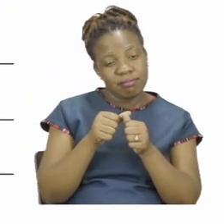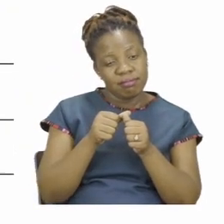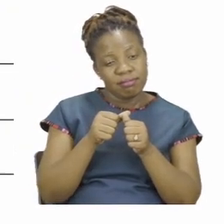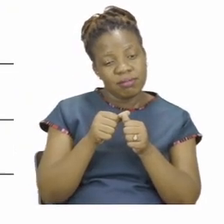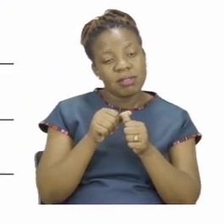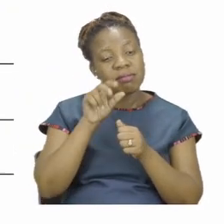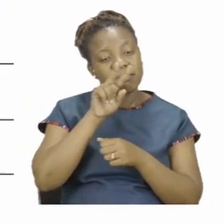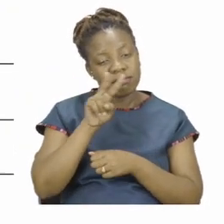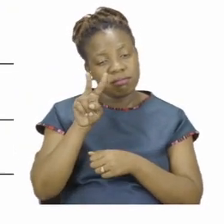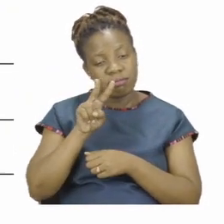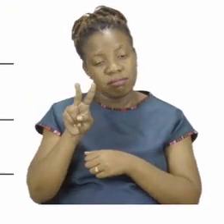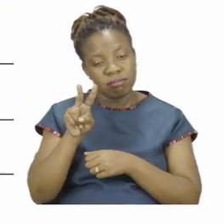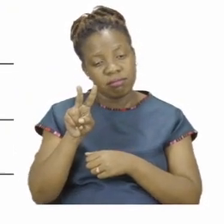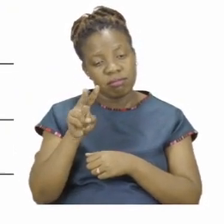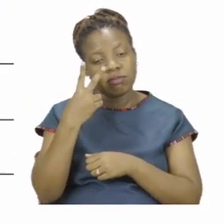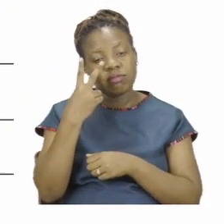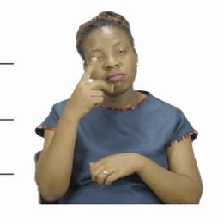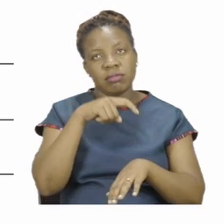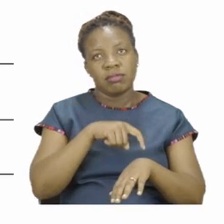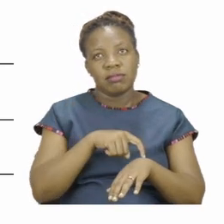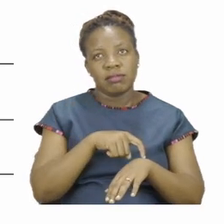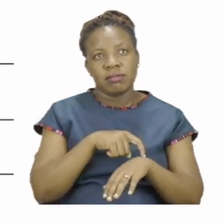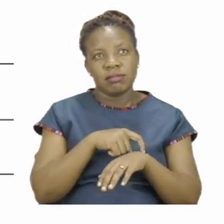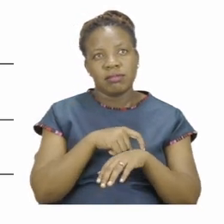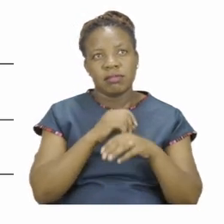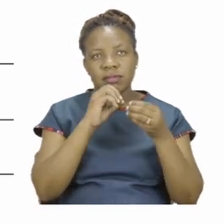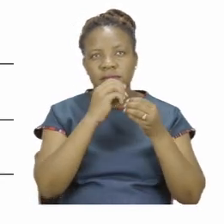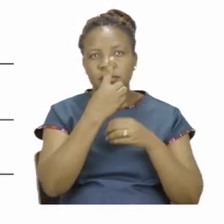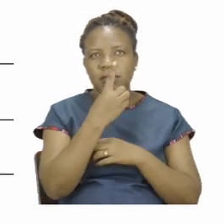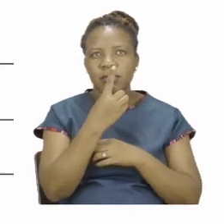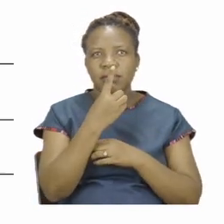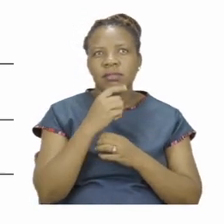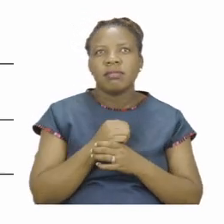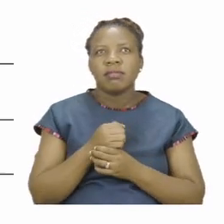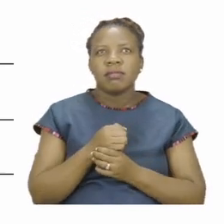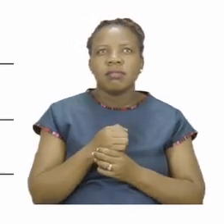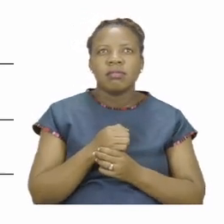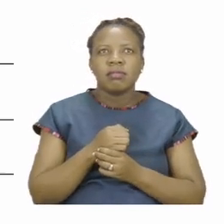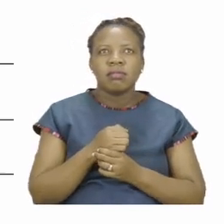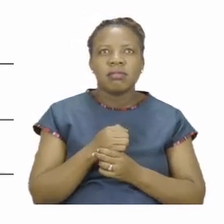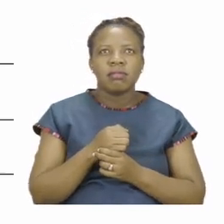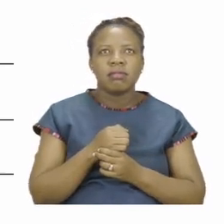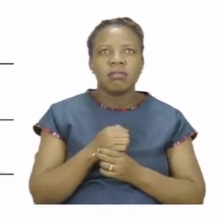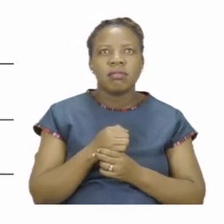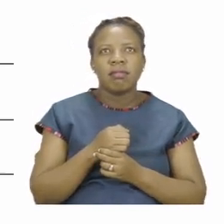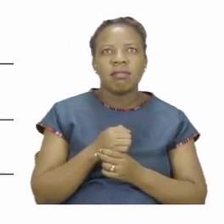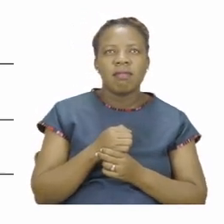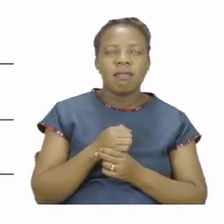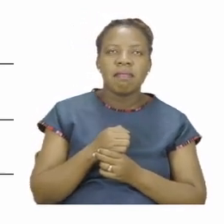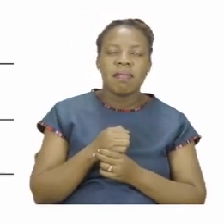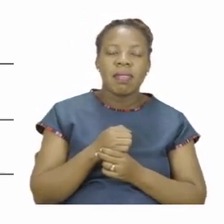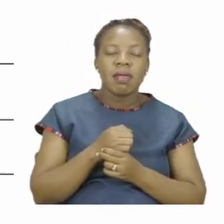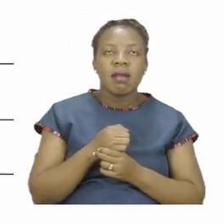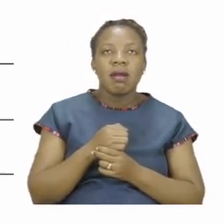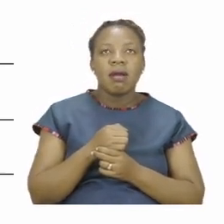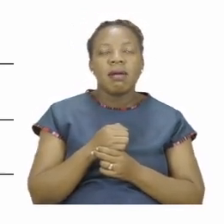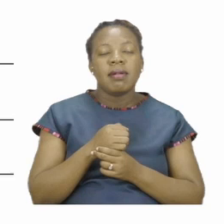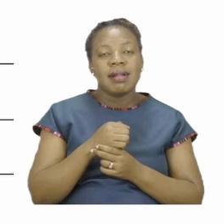twice. Let's begin. The first one says, what do we call the mother of a